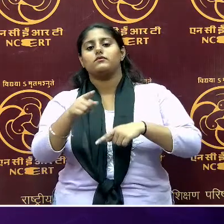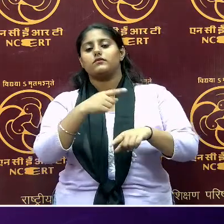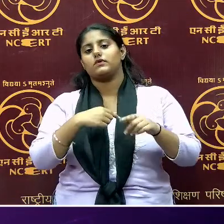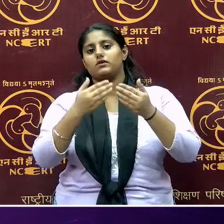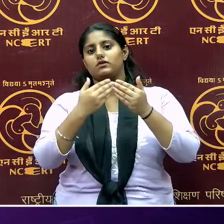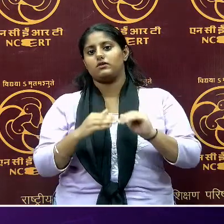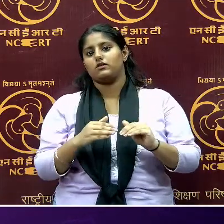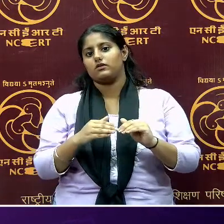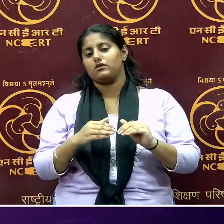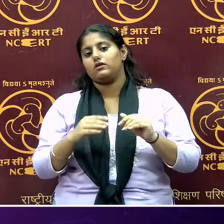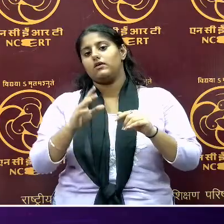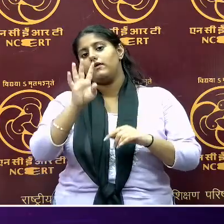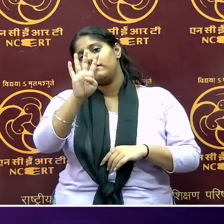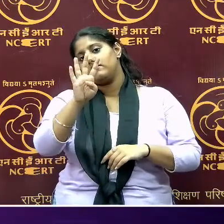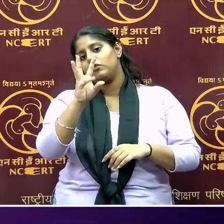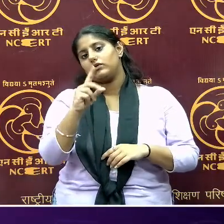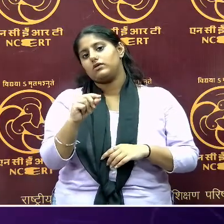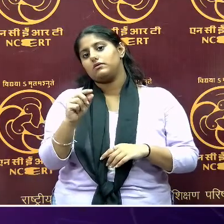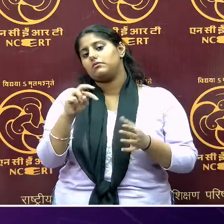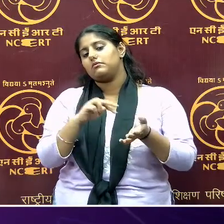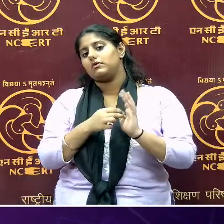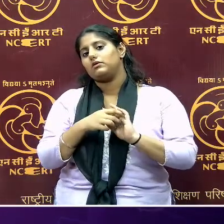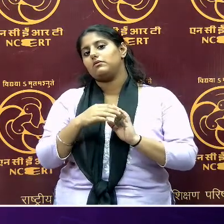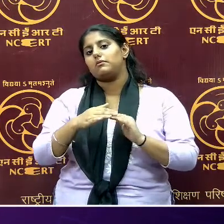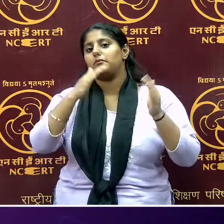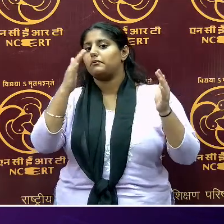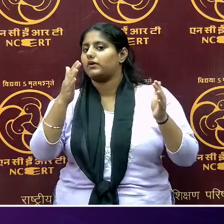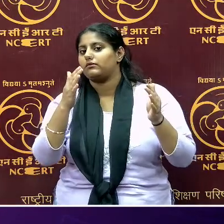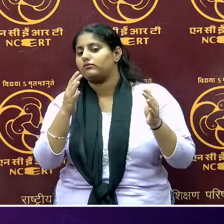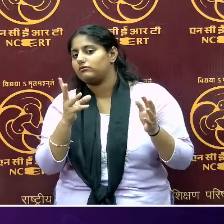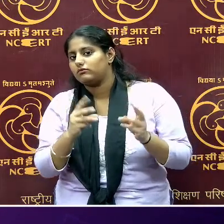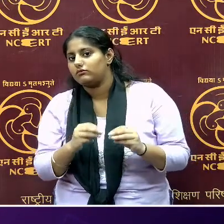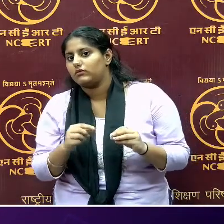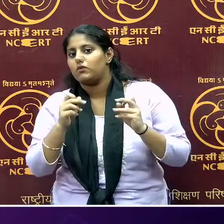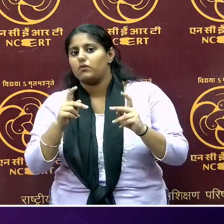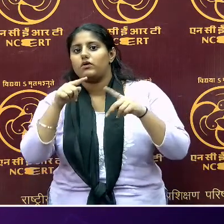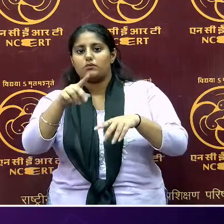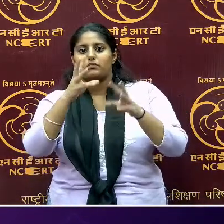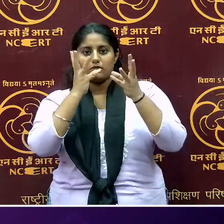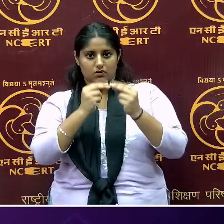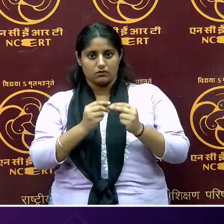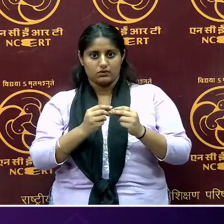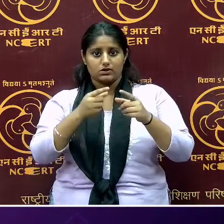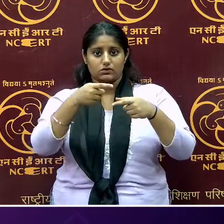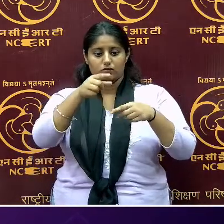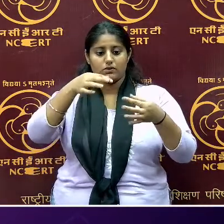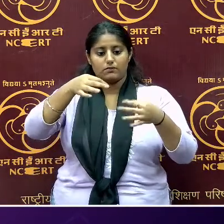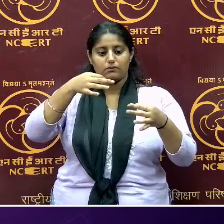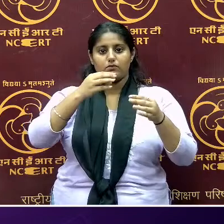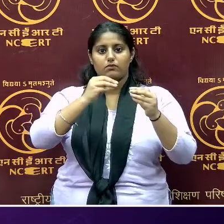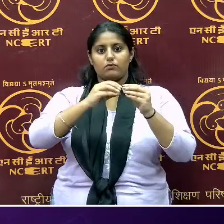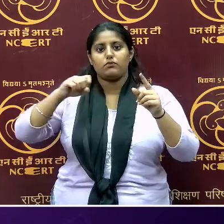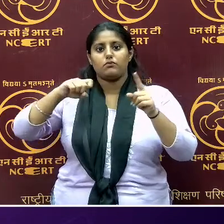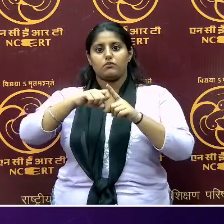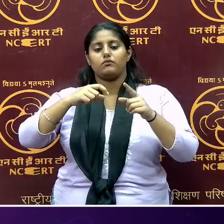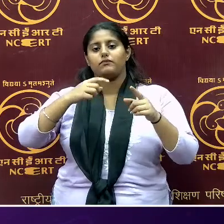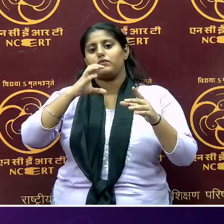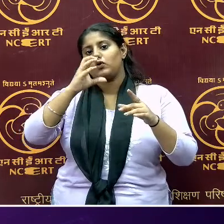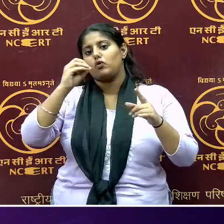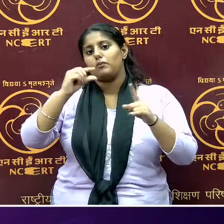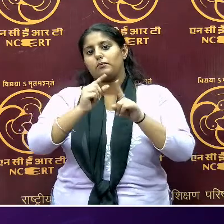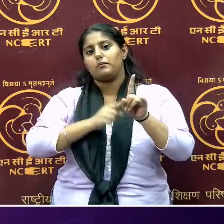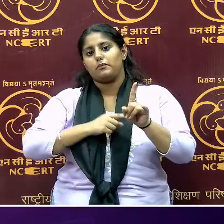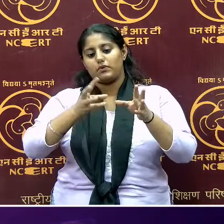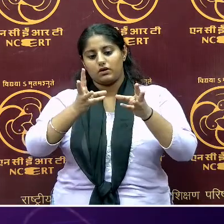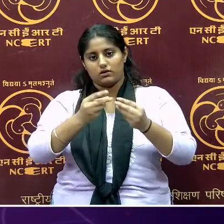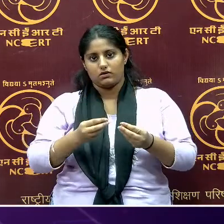is 4-digit number is a big number, right children? Can you count the number of pages of your notebook for all the students present